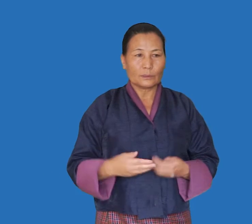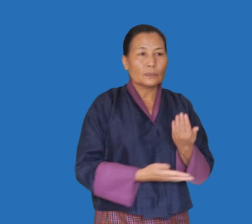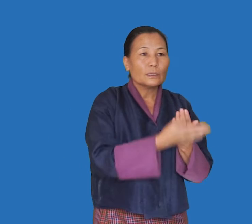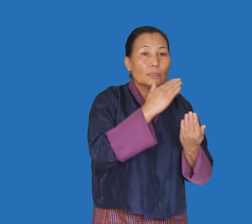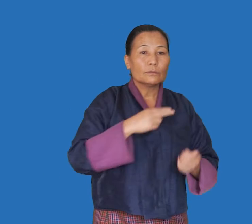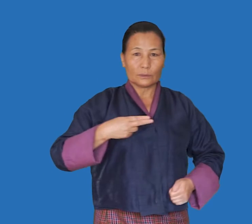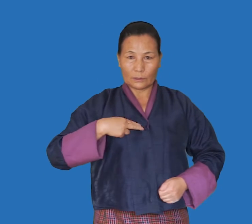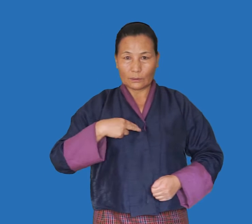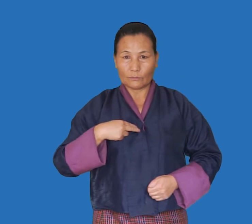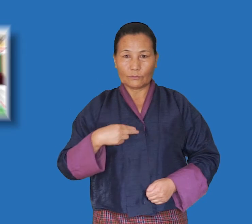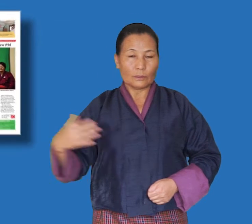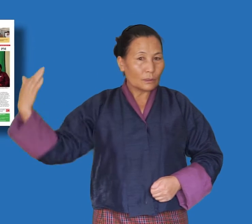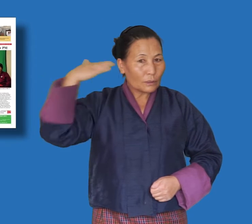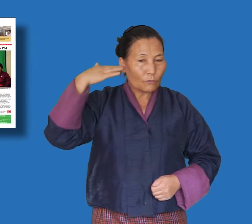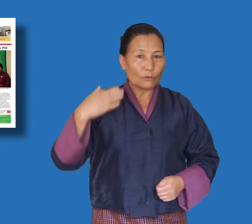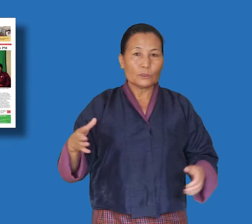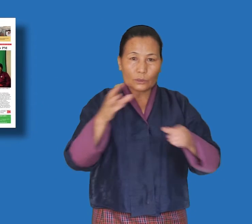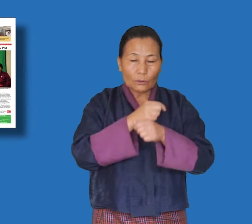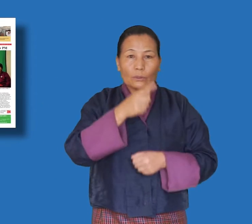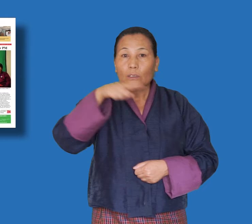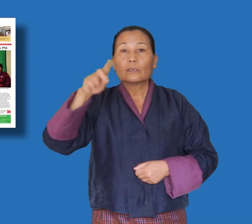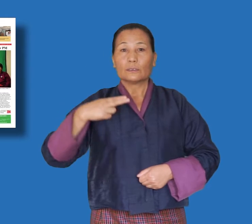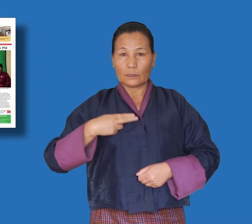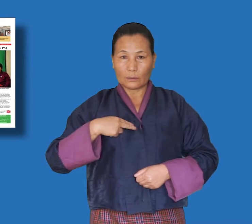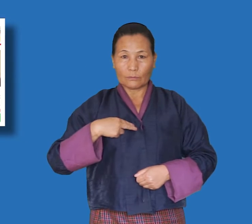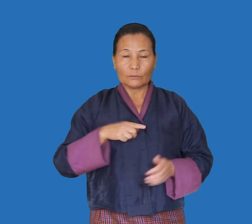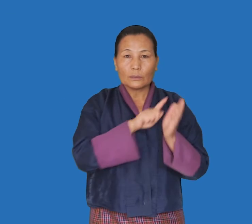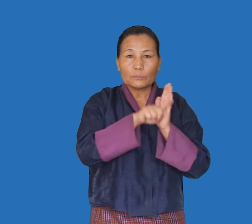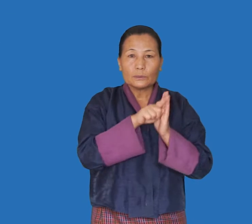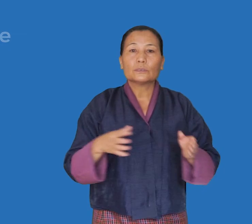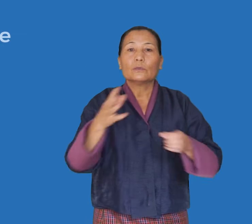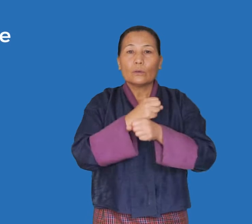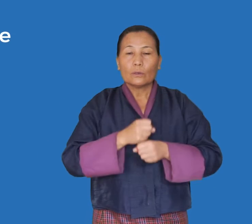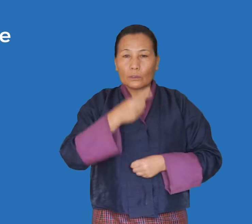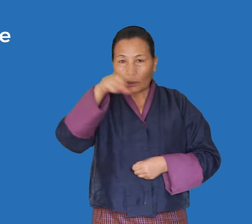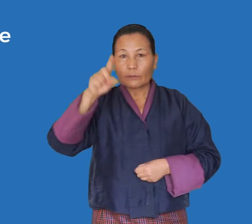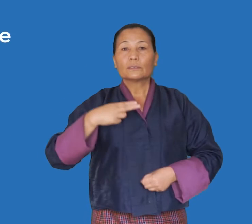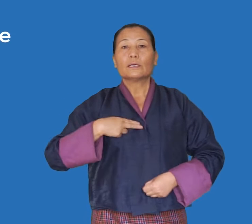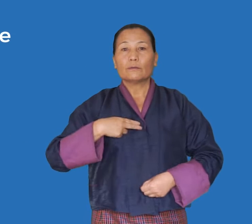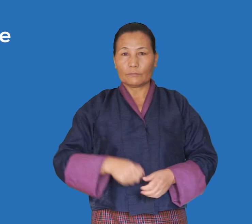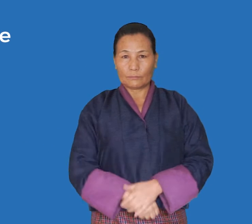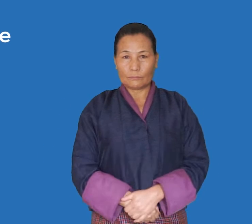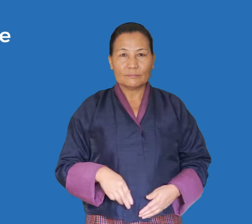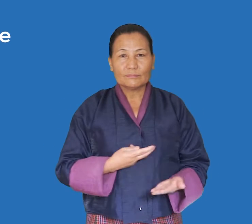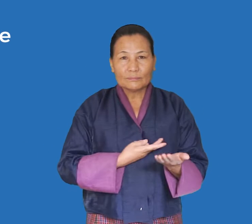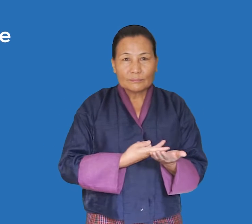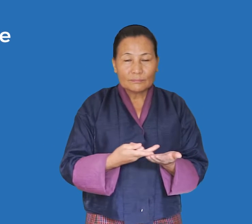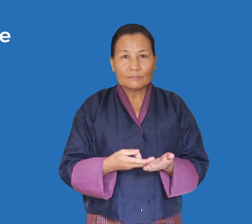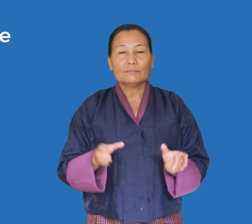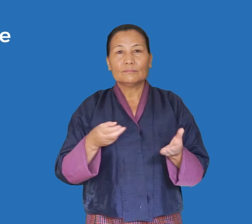BBS, Kinsale, Bhutan Times, etc. Evidence, facts and figures.